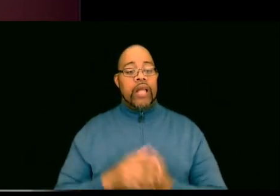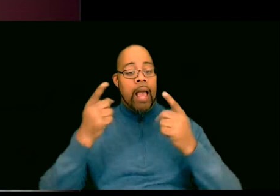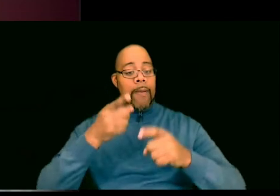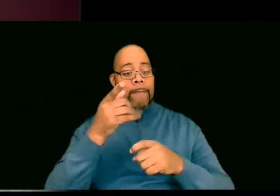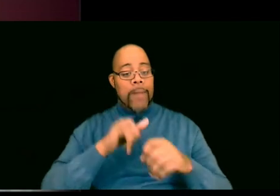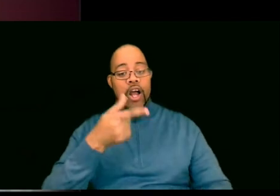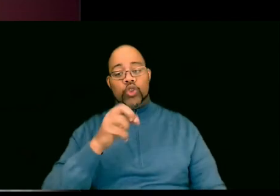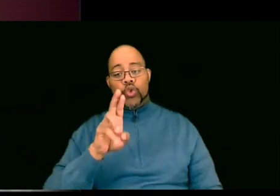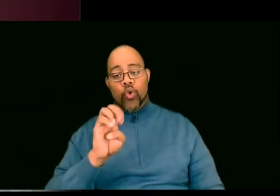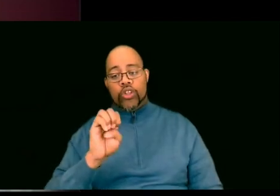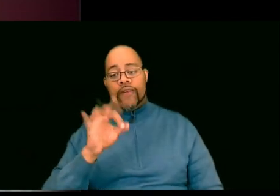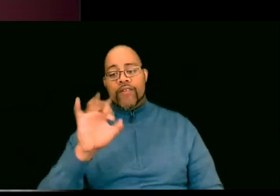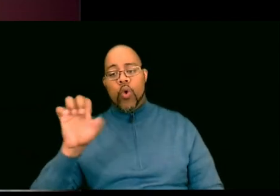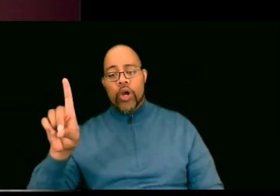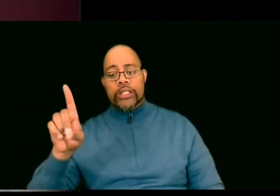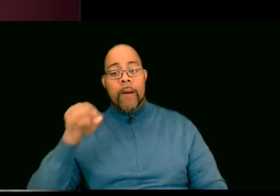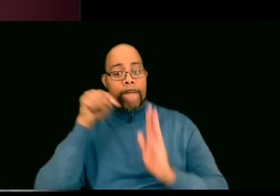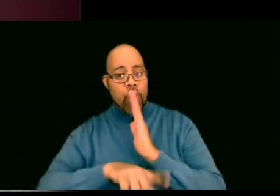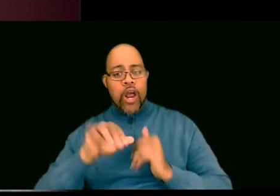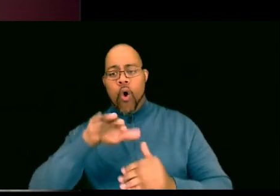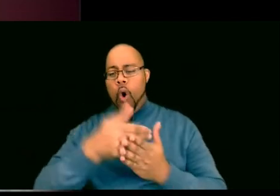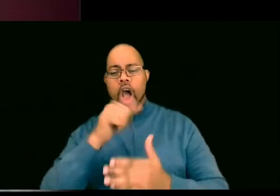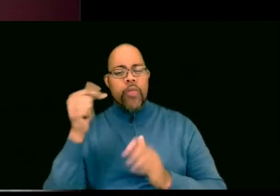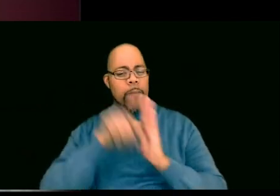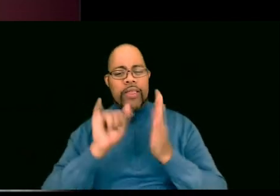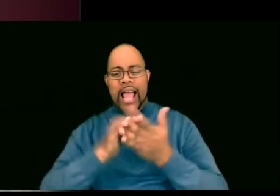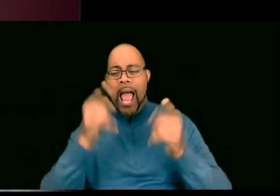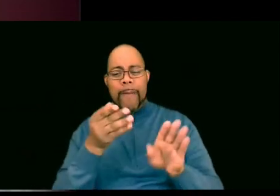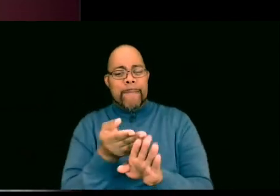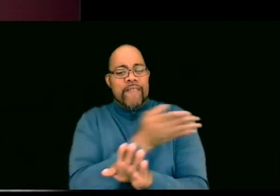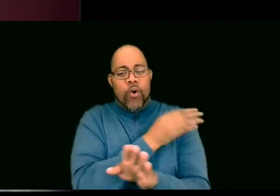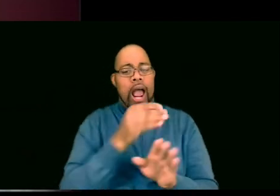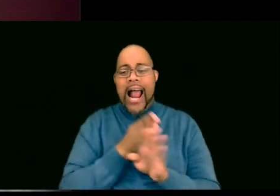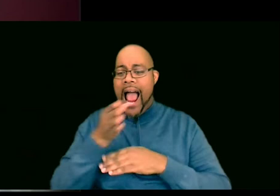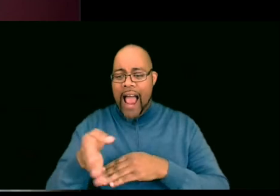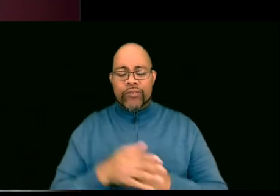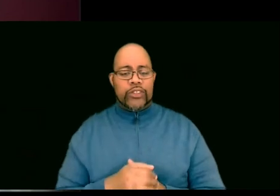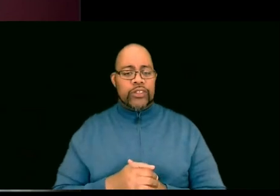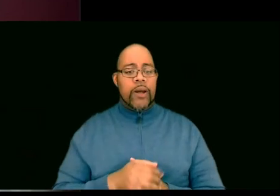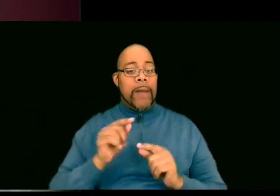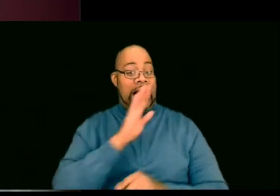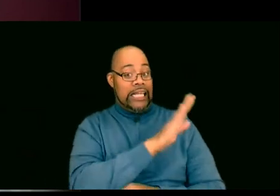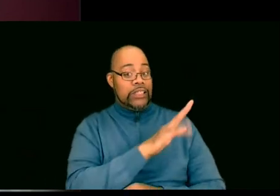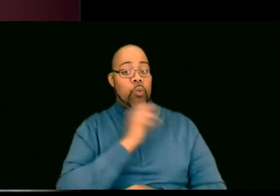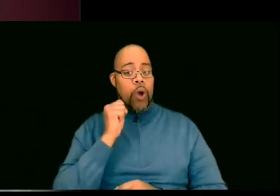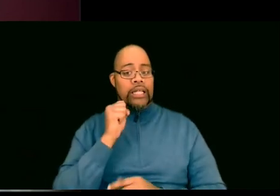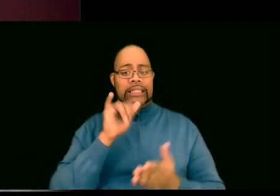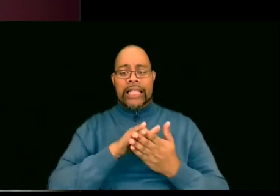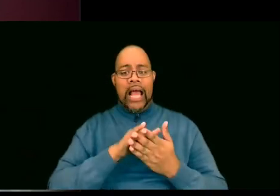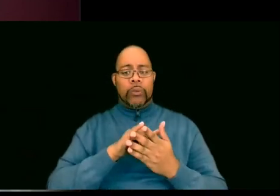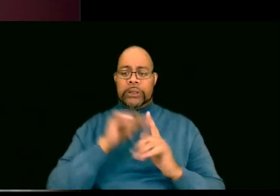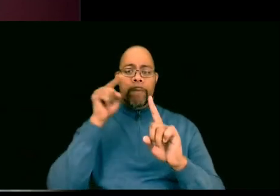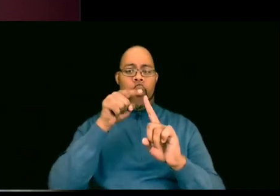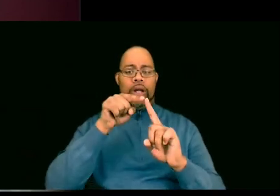on by George Floyd's murder and all the other murders that happened before it and after, but his was